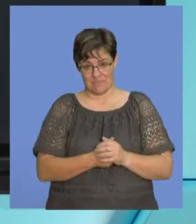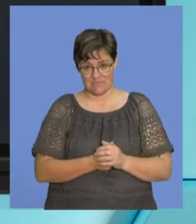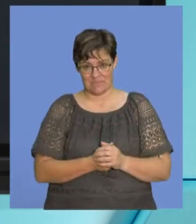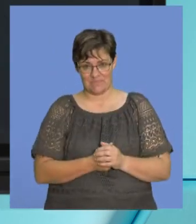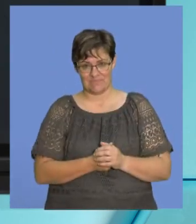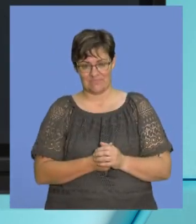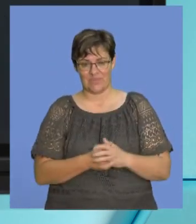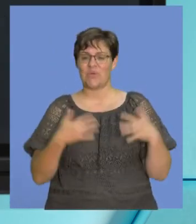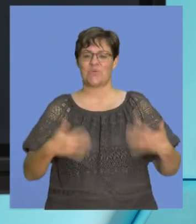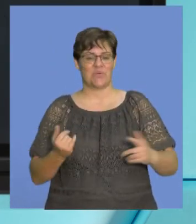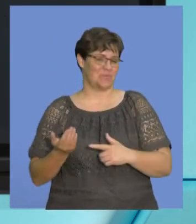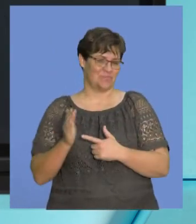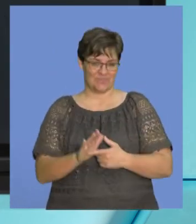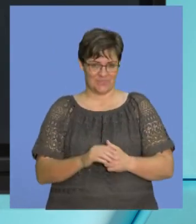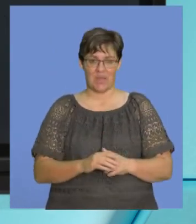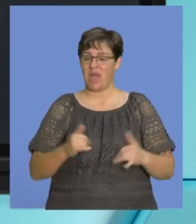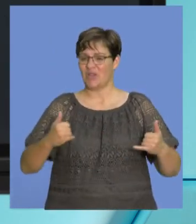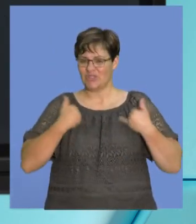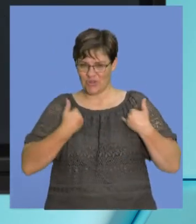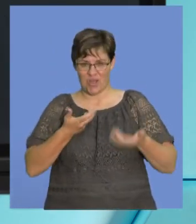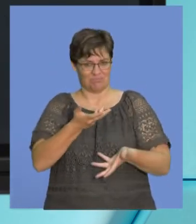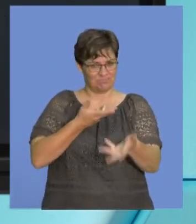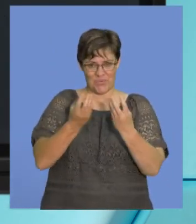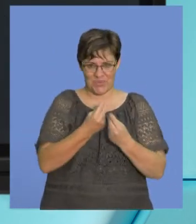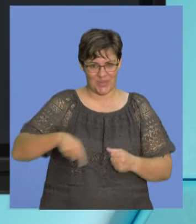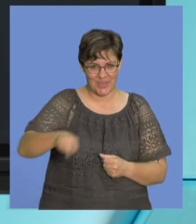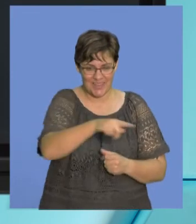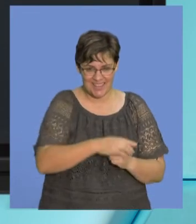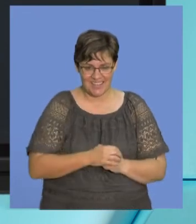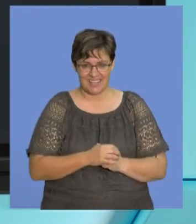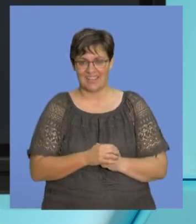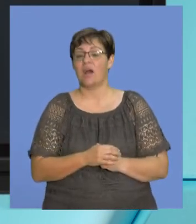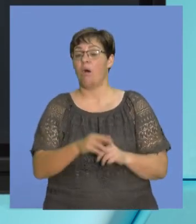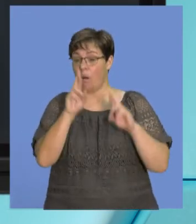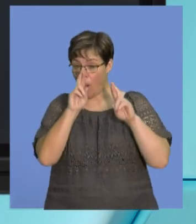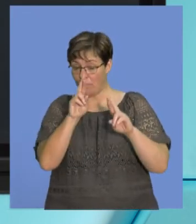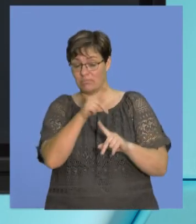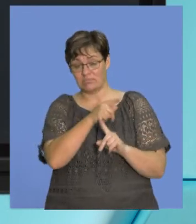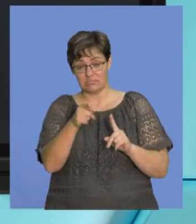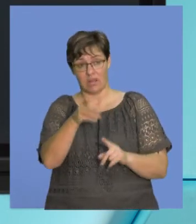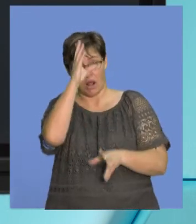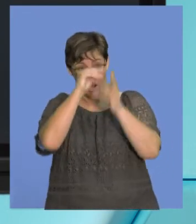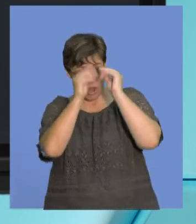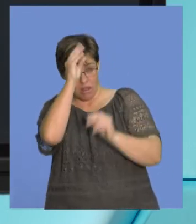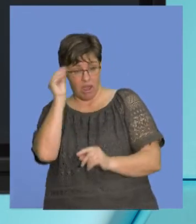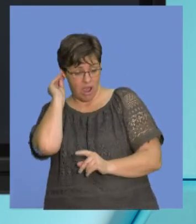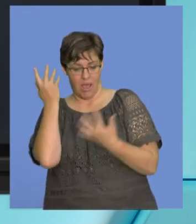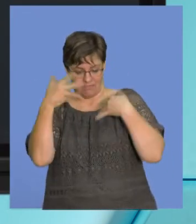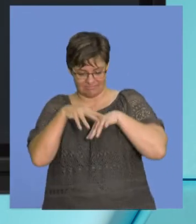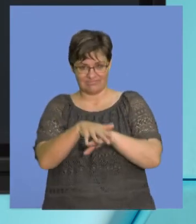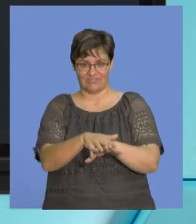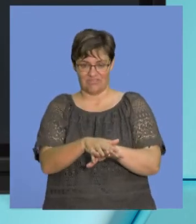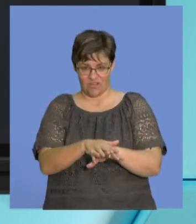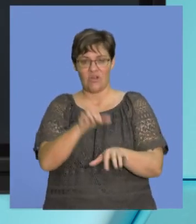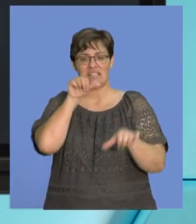to the aim. Guys, it's been a wonderful session. I've enjoyed the interaction with you guys. I hope that you guys apply these